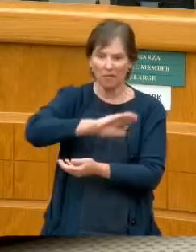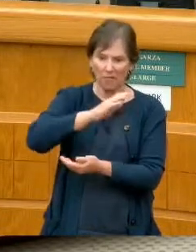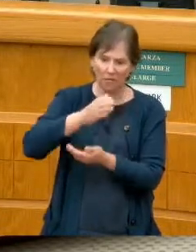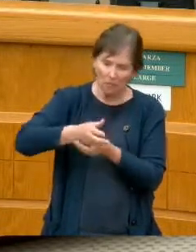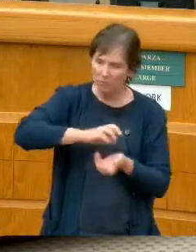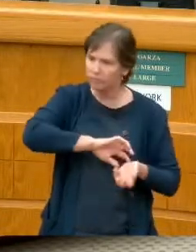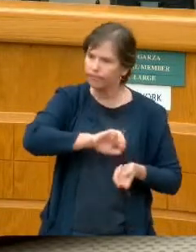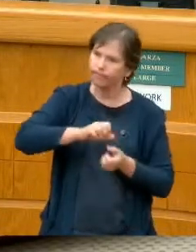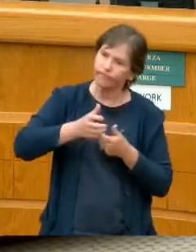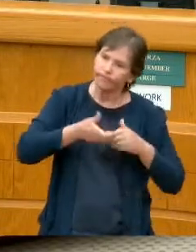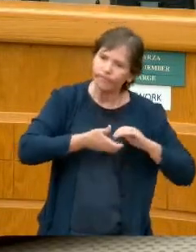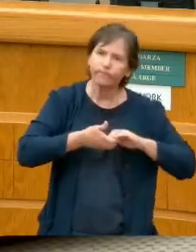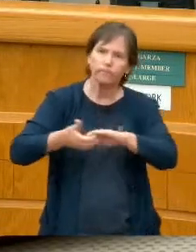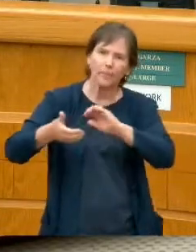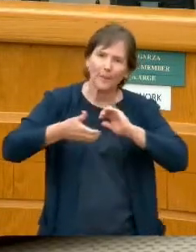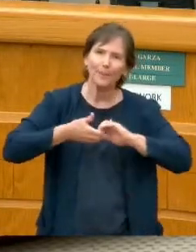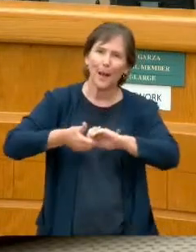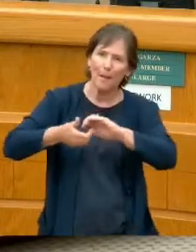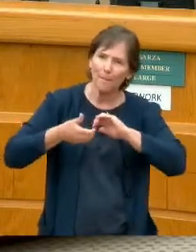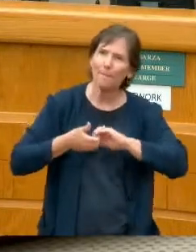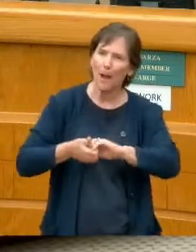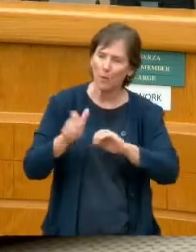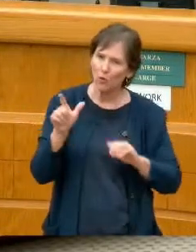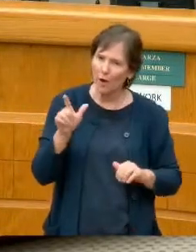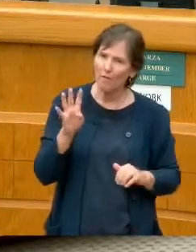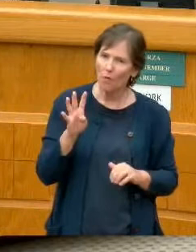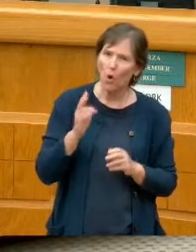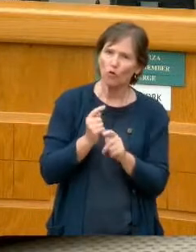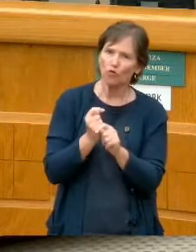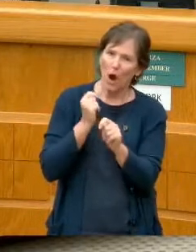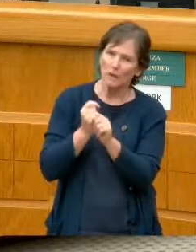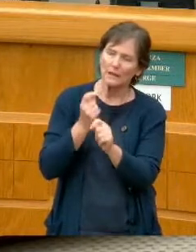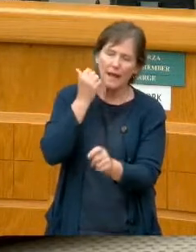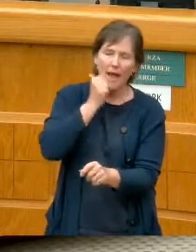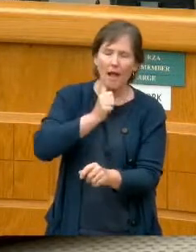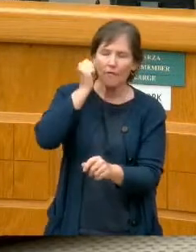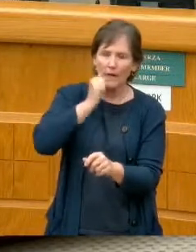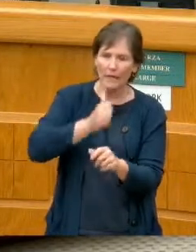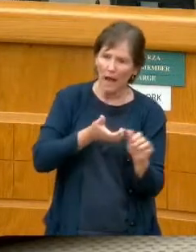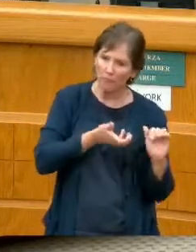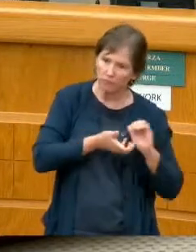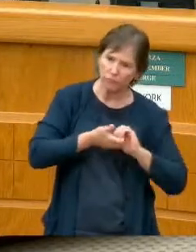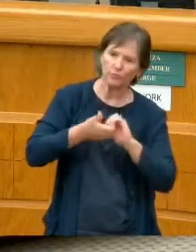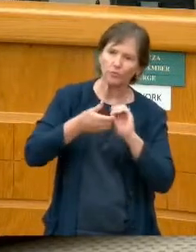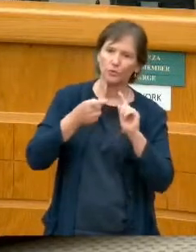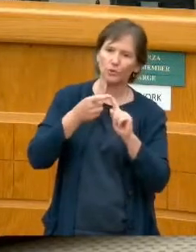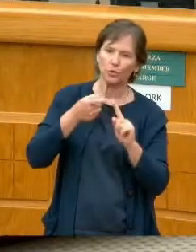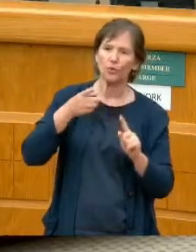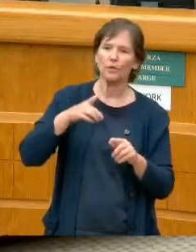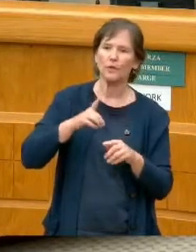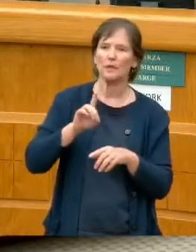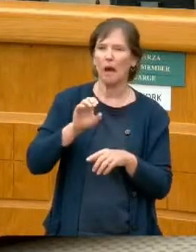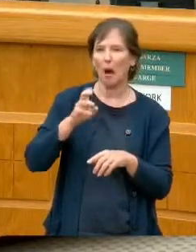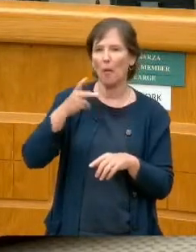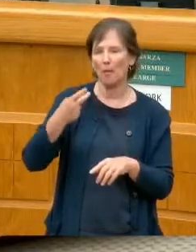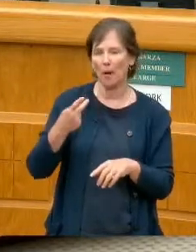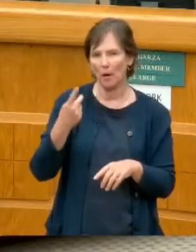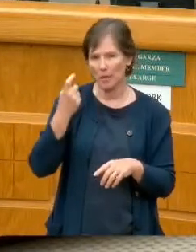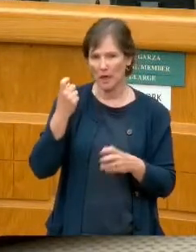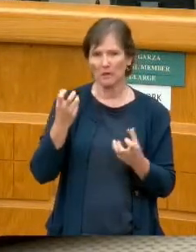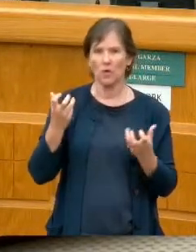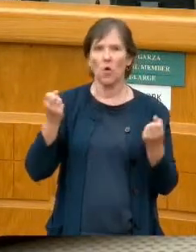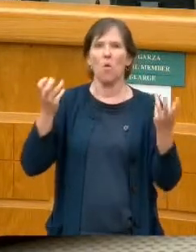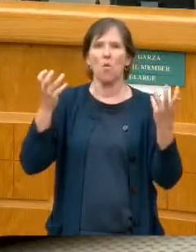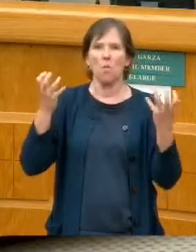because I'm here to talk about safety and security of our community, please make sure you're observing all those caution signs, and